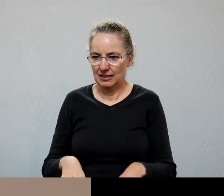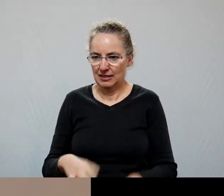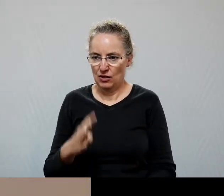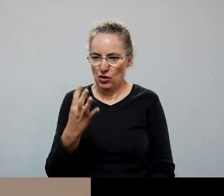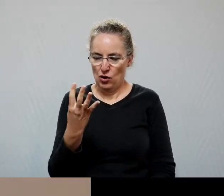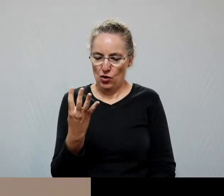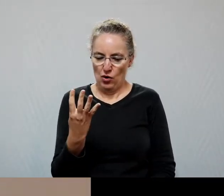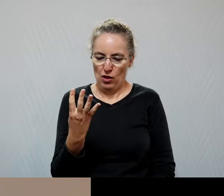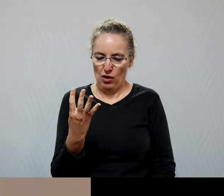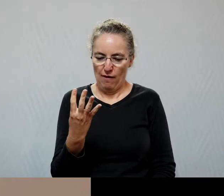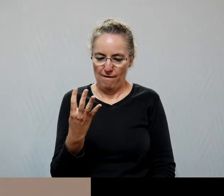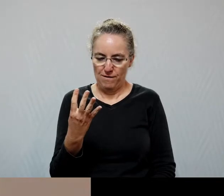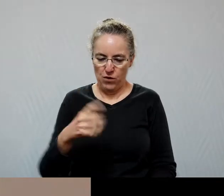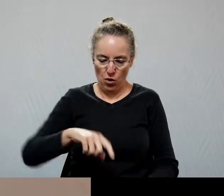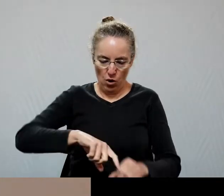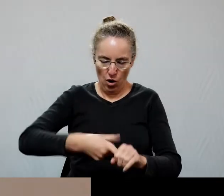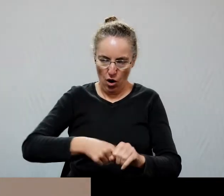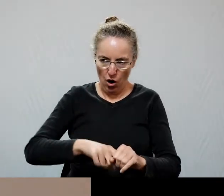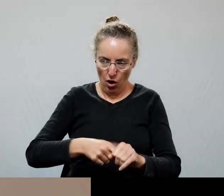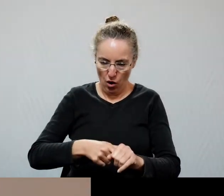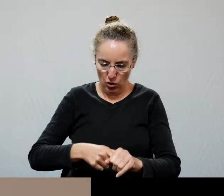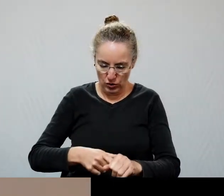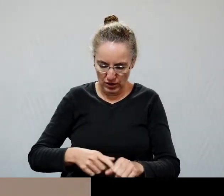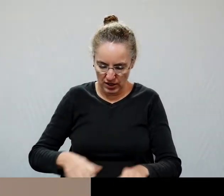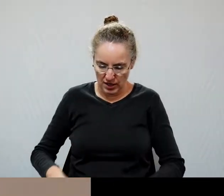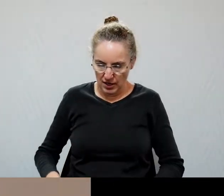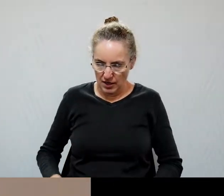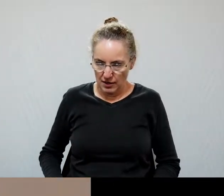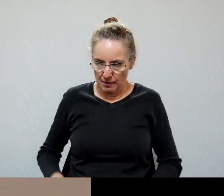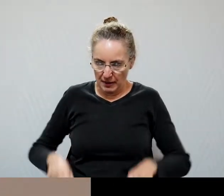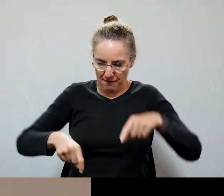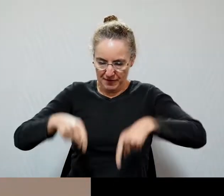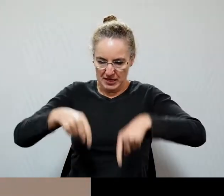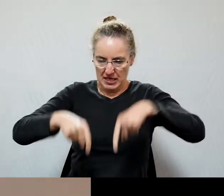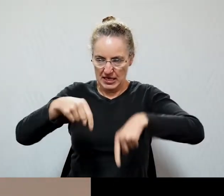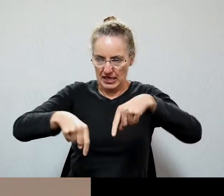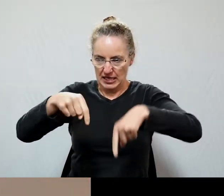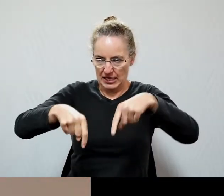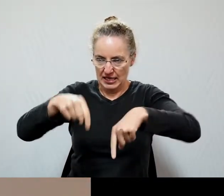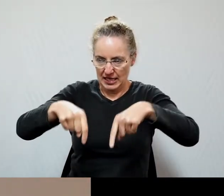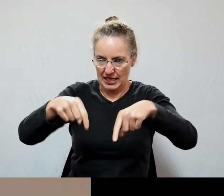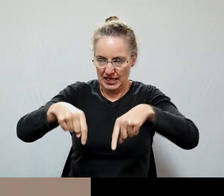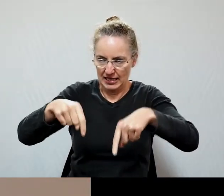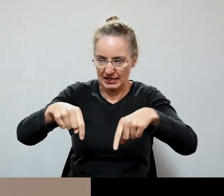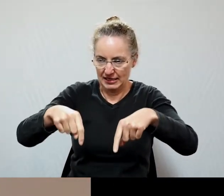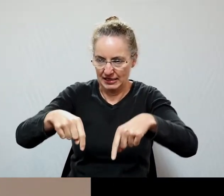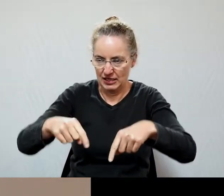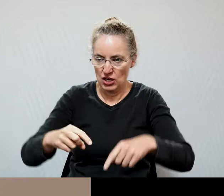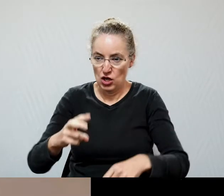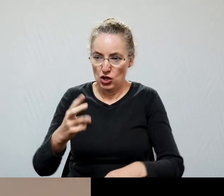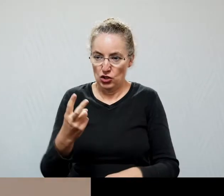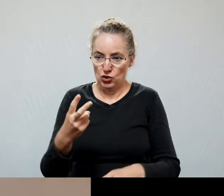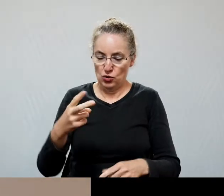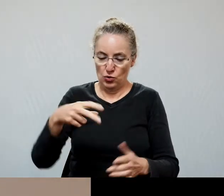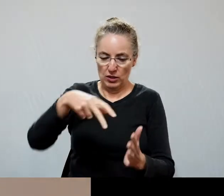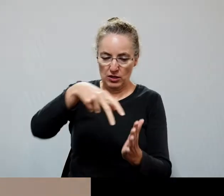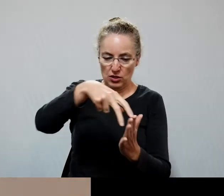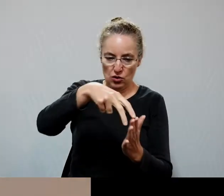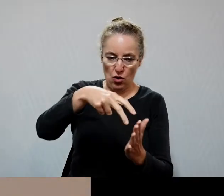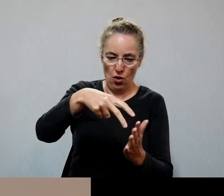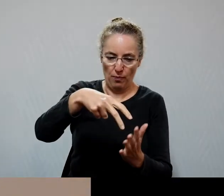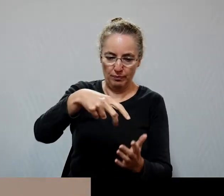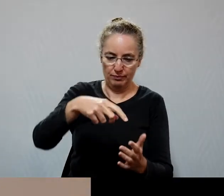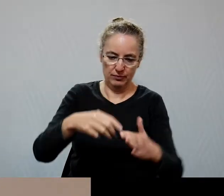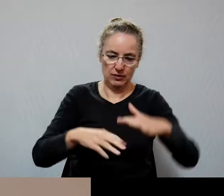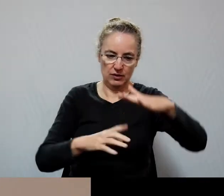holes for the legs. 2 up the top, 2 at the bottom, and then cut 2 long bits of string, thread it through the first